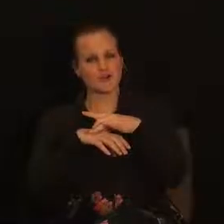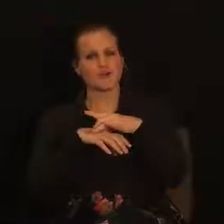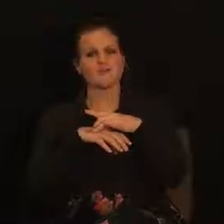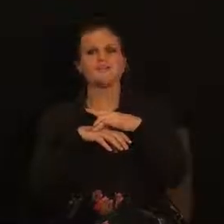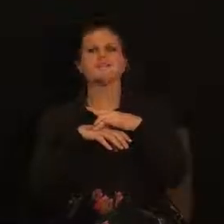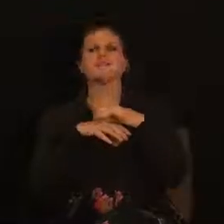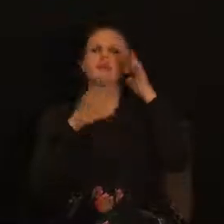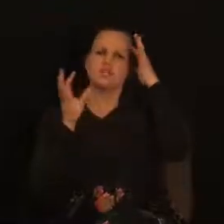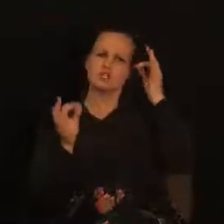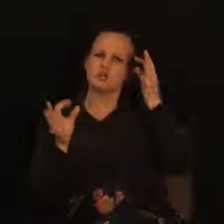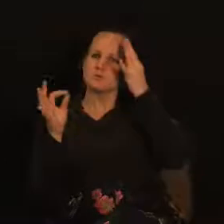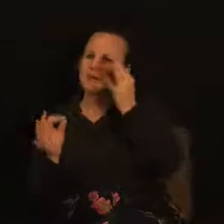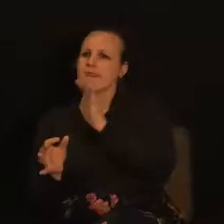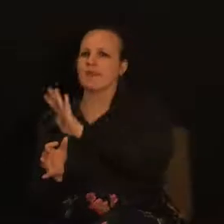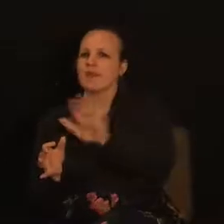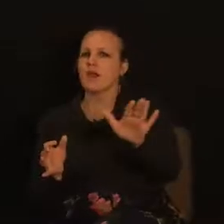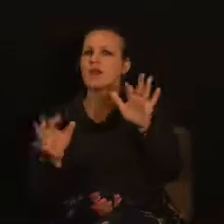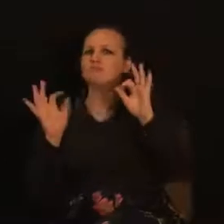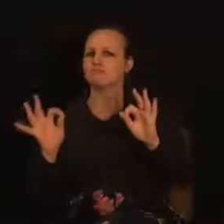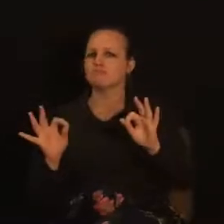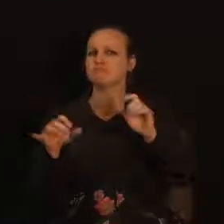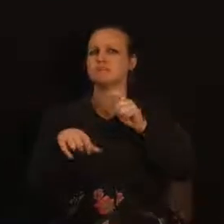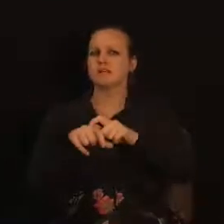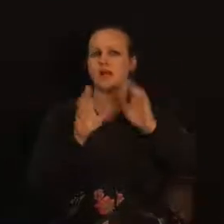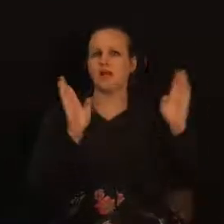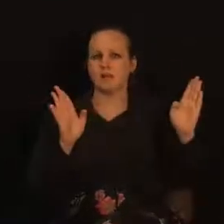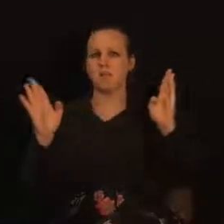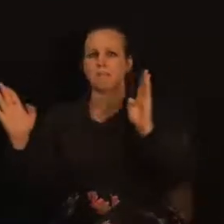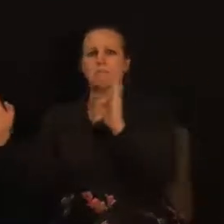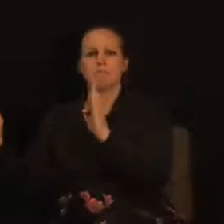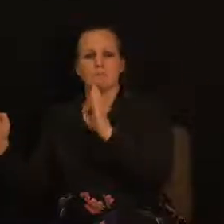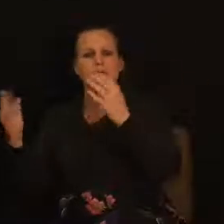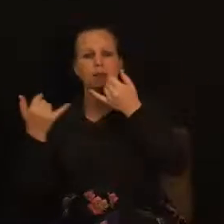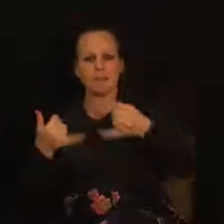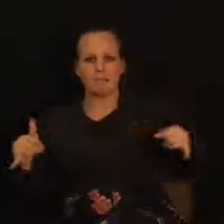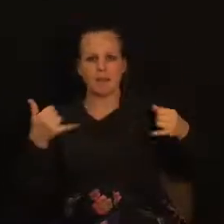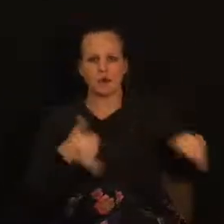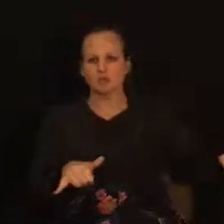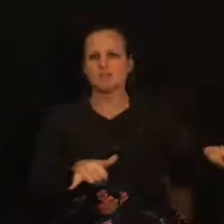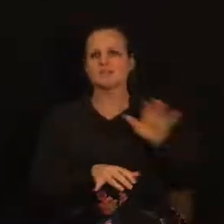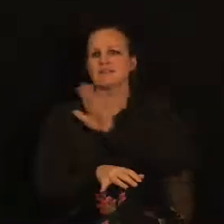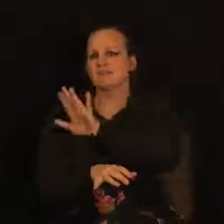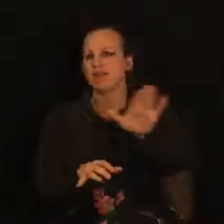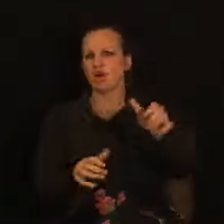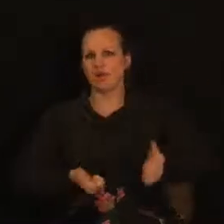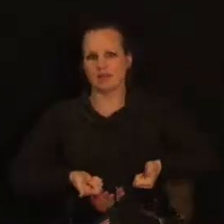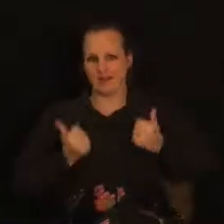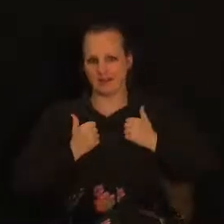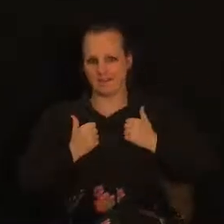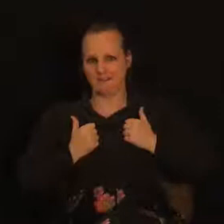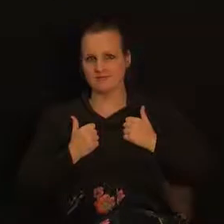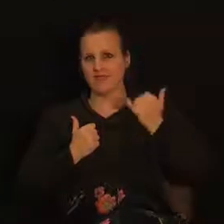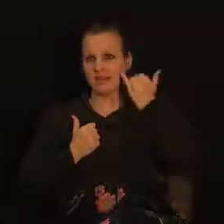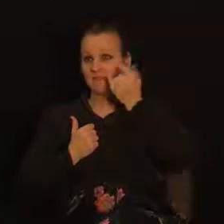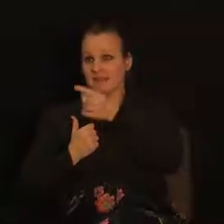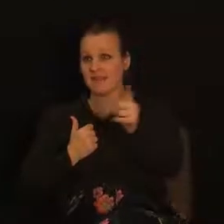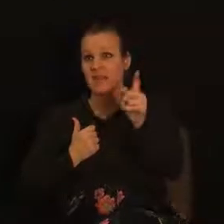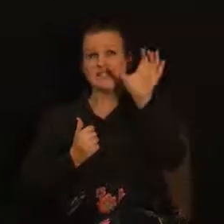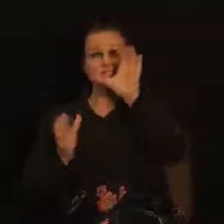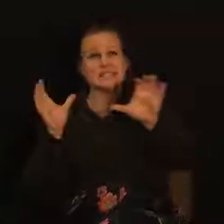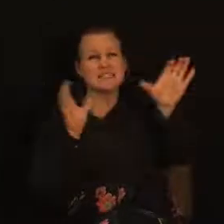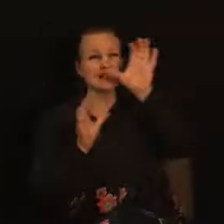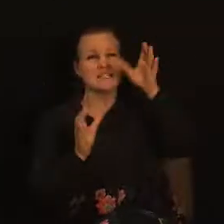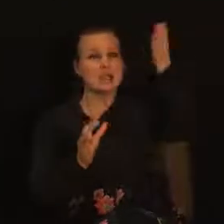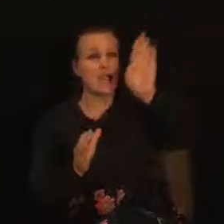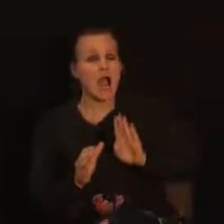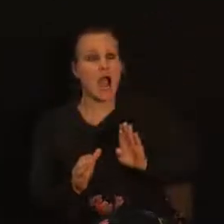times and the boundaries of their habitation, that they would seek God, if perhaps they might grope for him and find him, though he